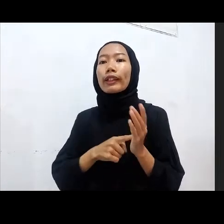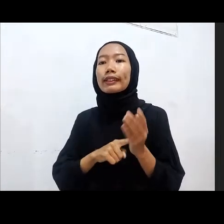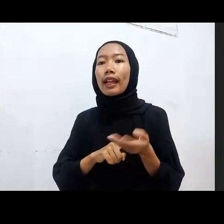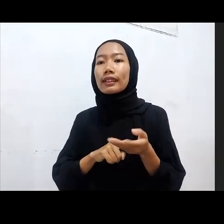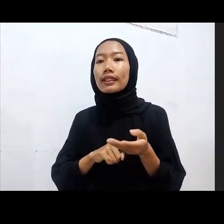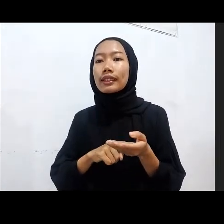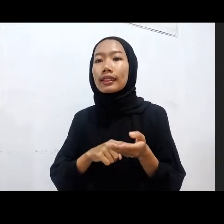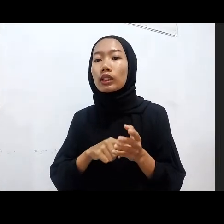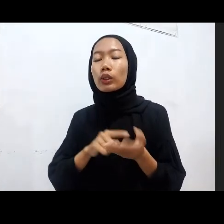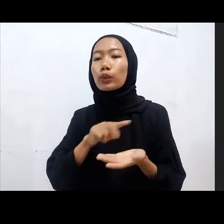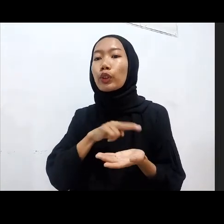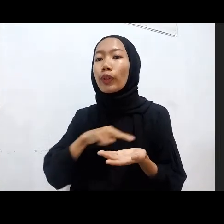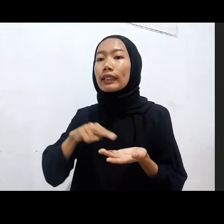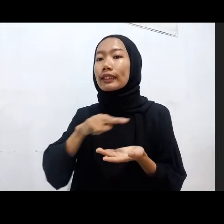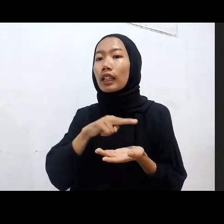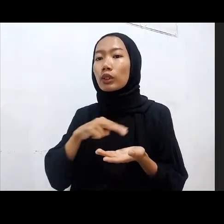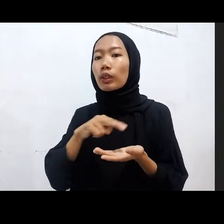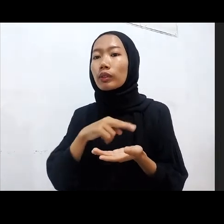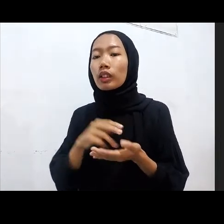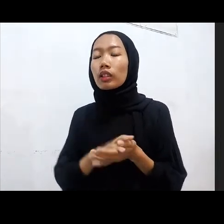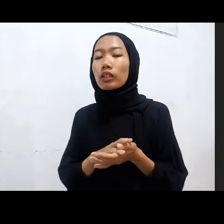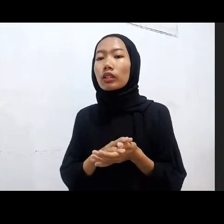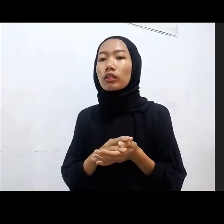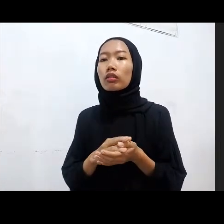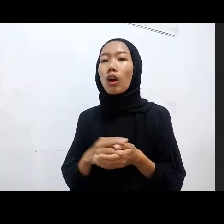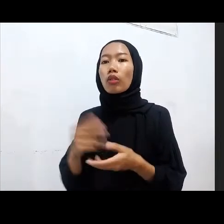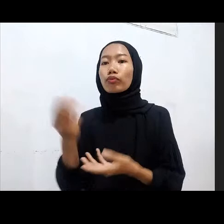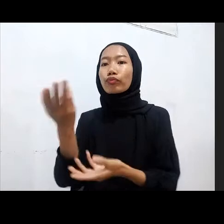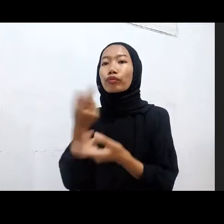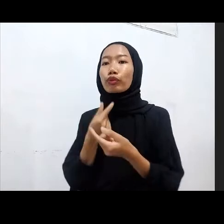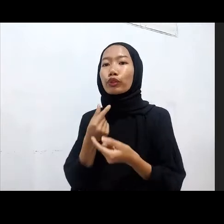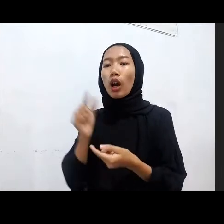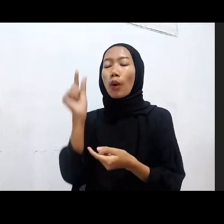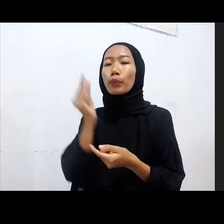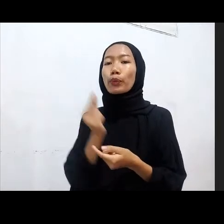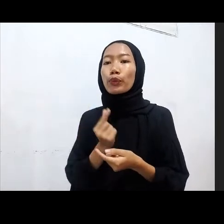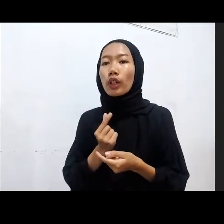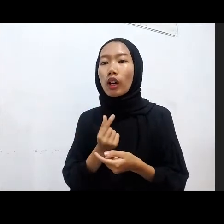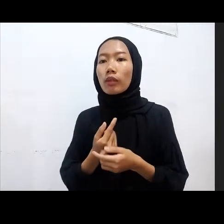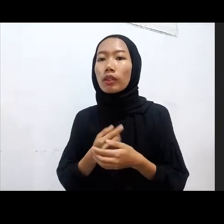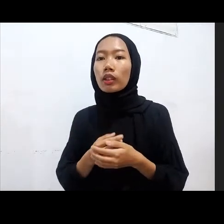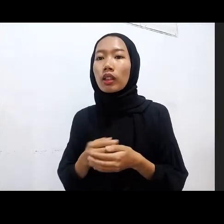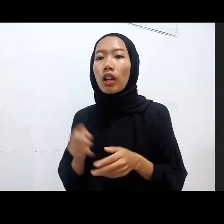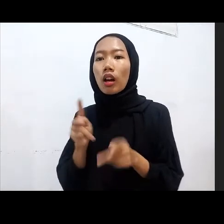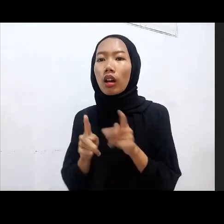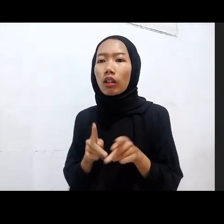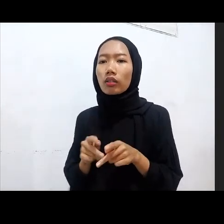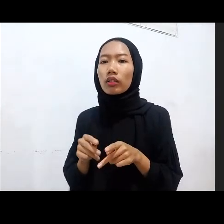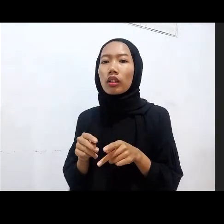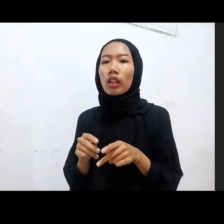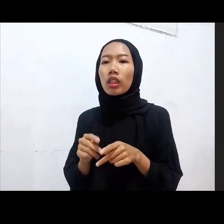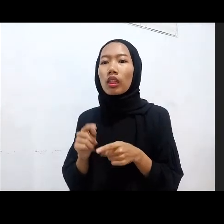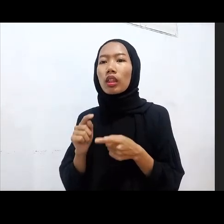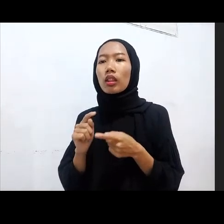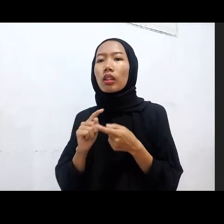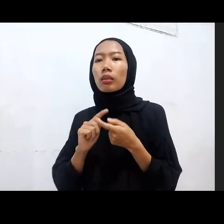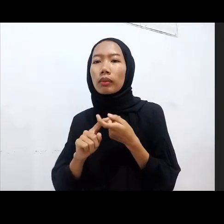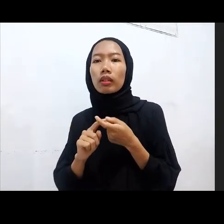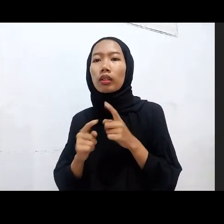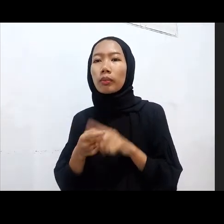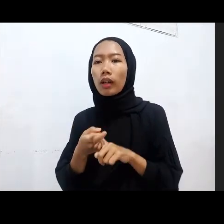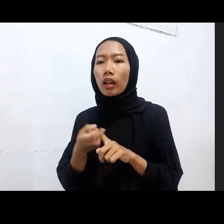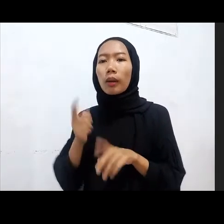have people with disabilities in the room. We are the experts. We know our bodies. We know what we need. We know what